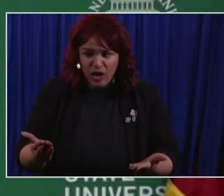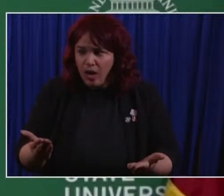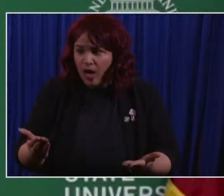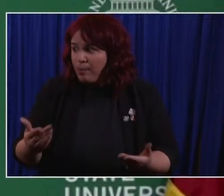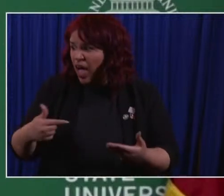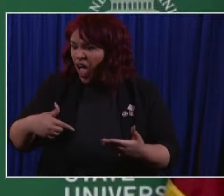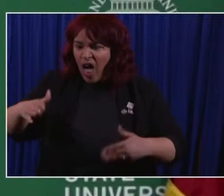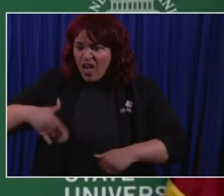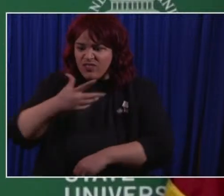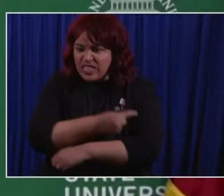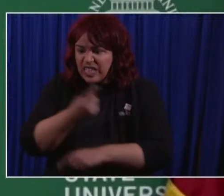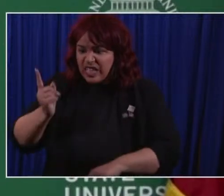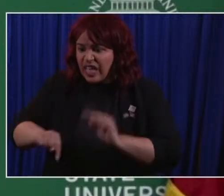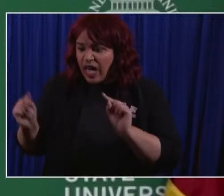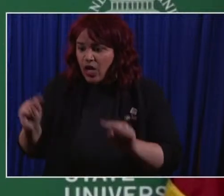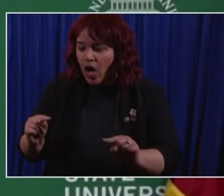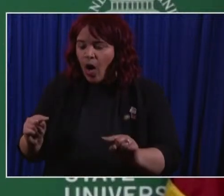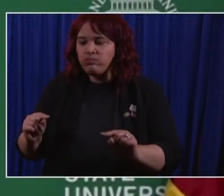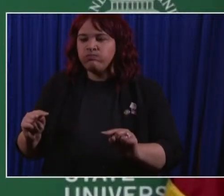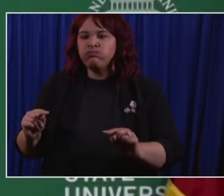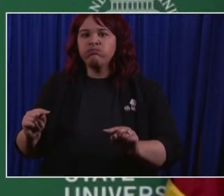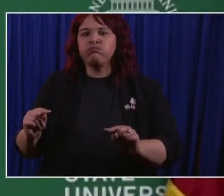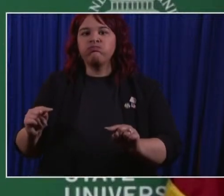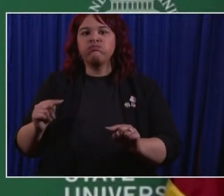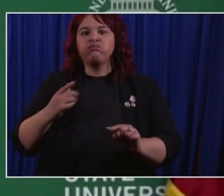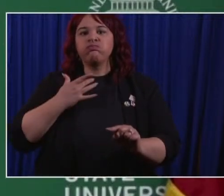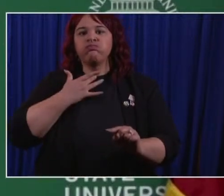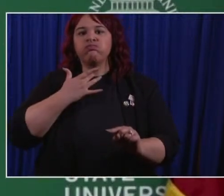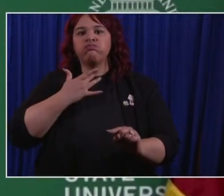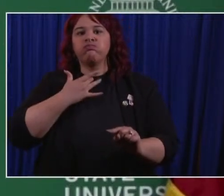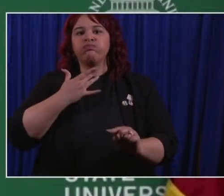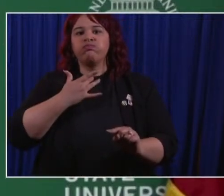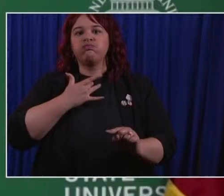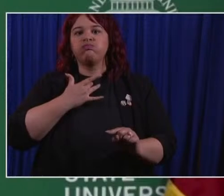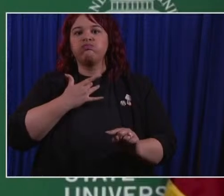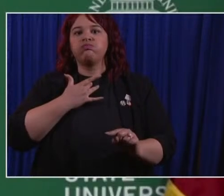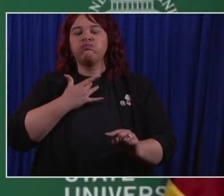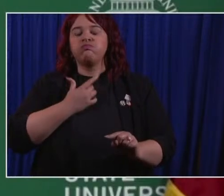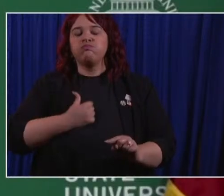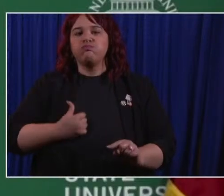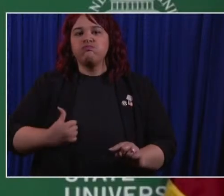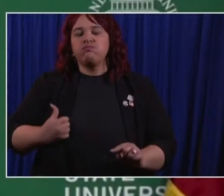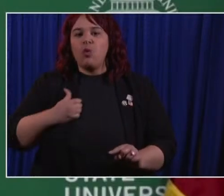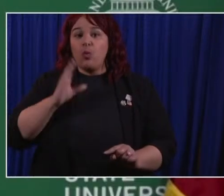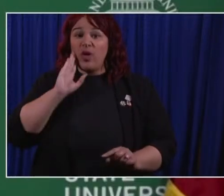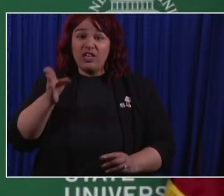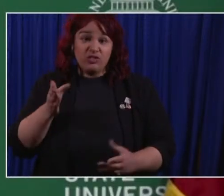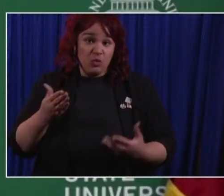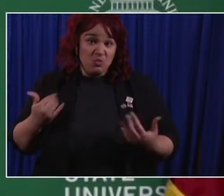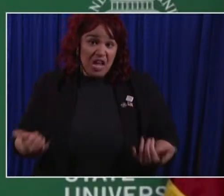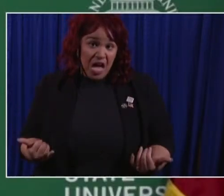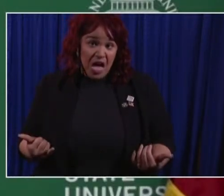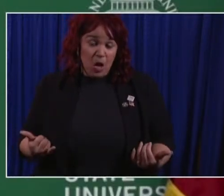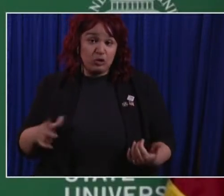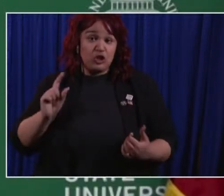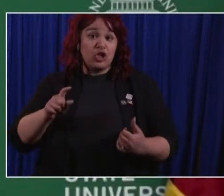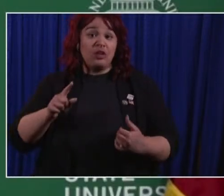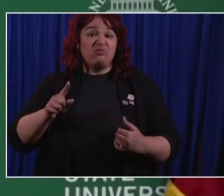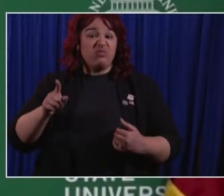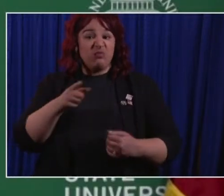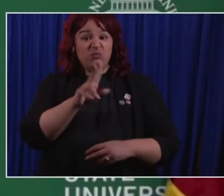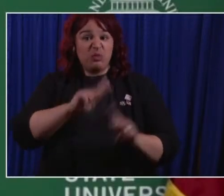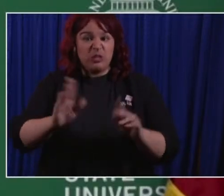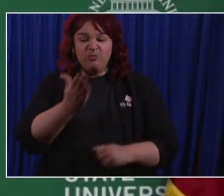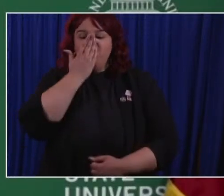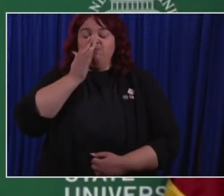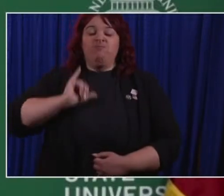there are going to be these punitive situations? Well, there are situations where